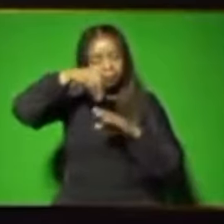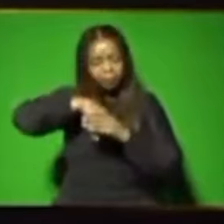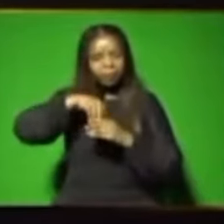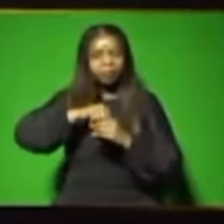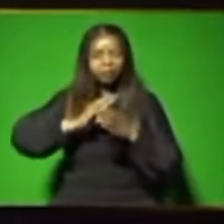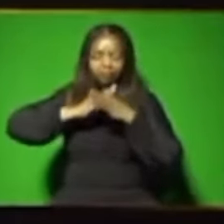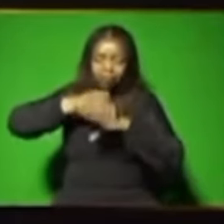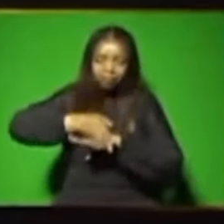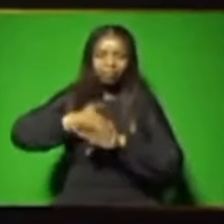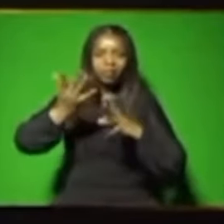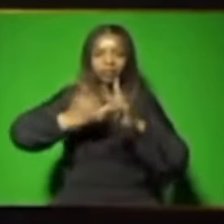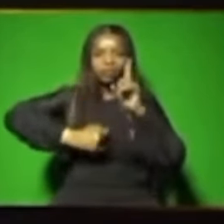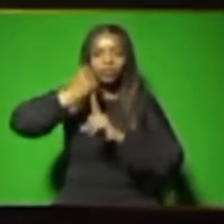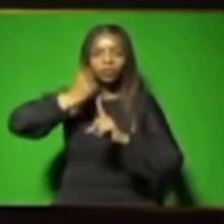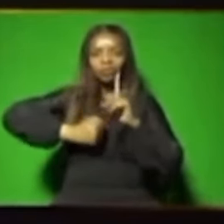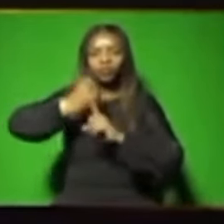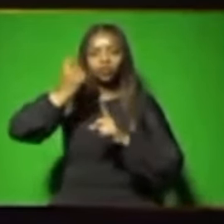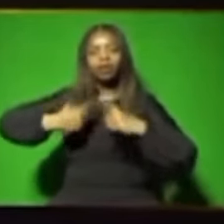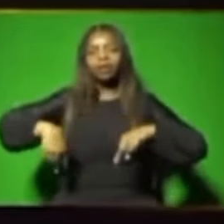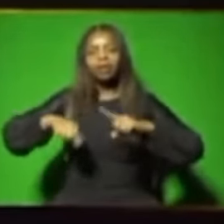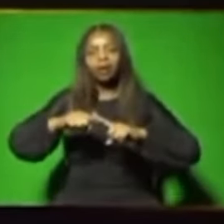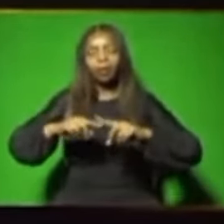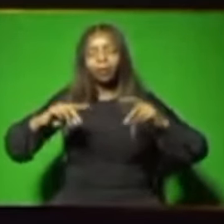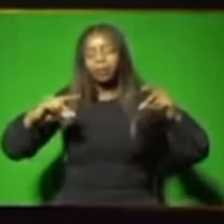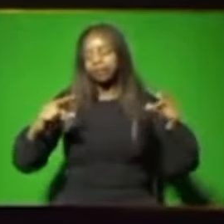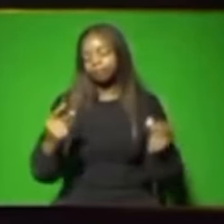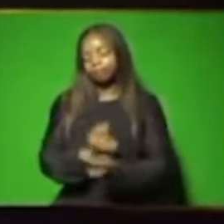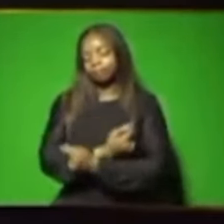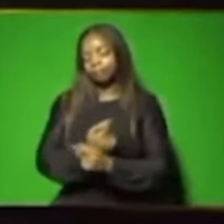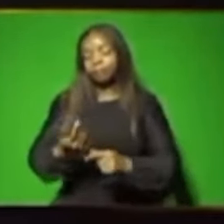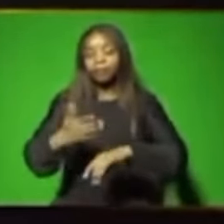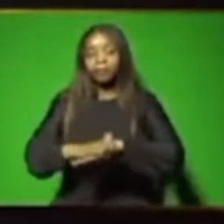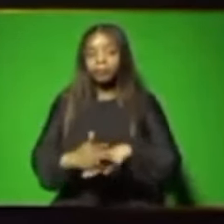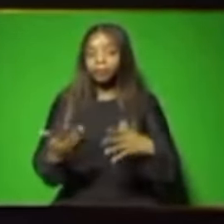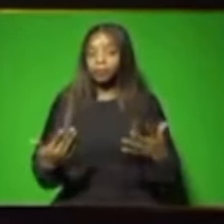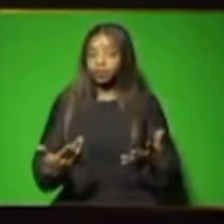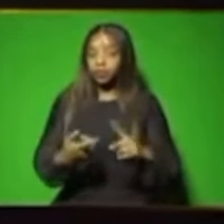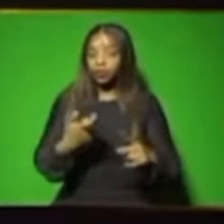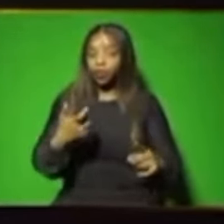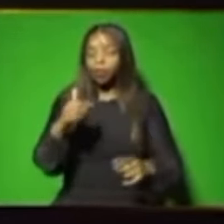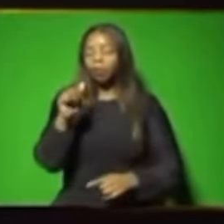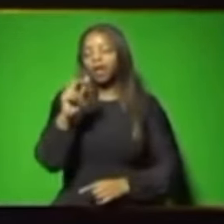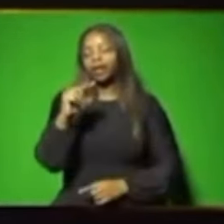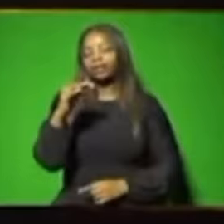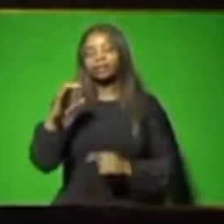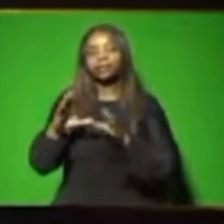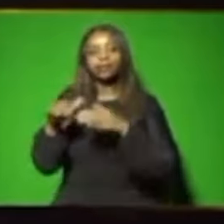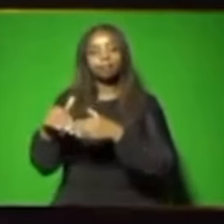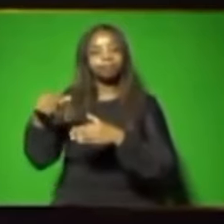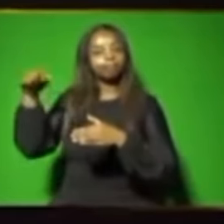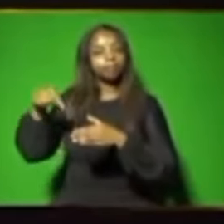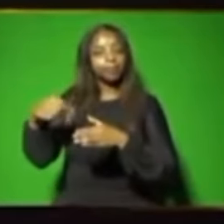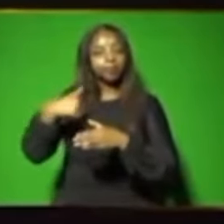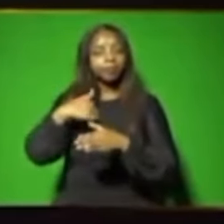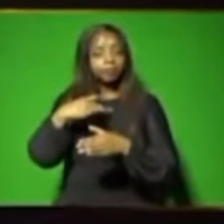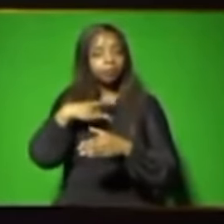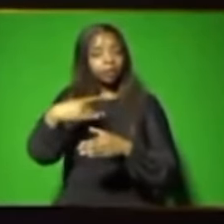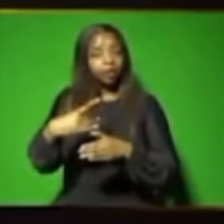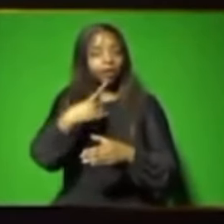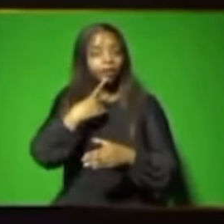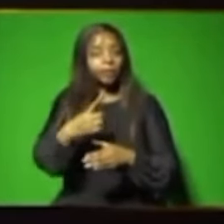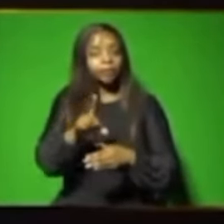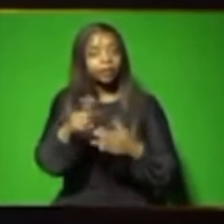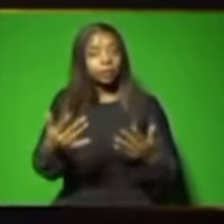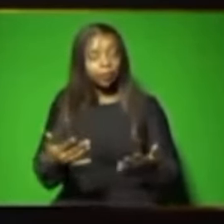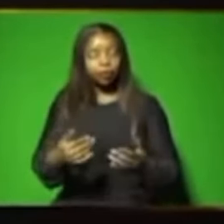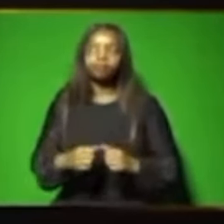in the African National Congress, has passed on. I would like you to speak to people like Salai Salai, who is in